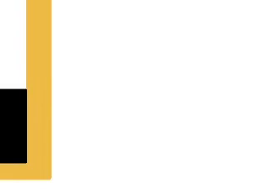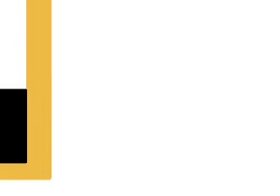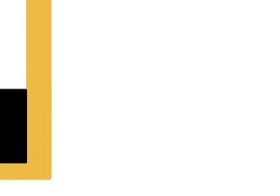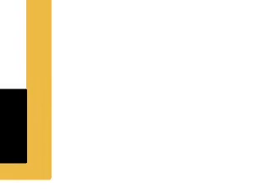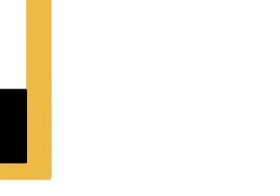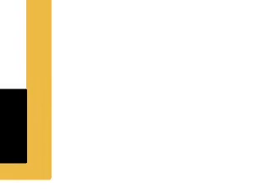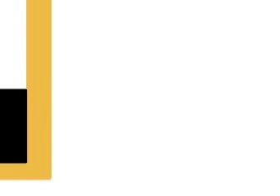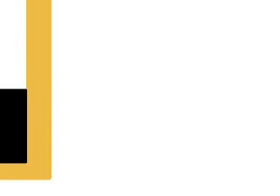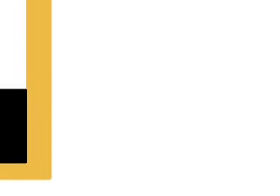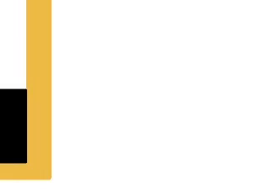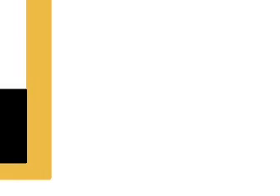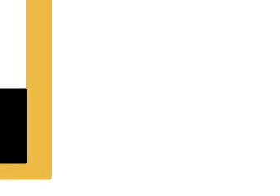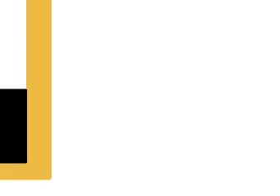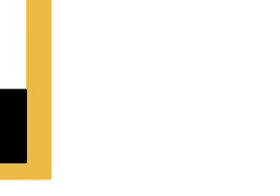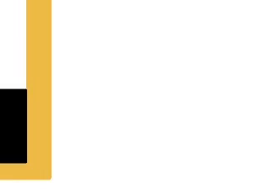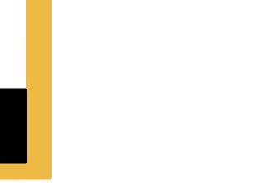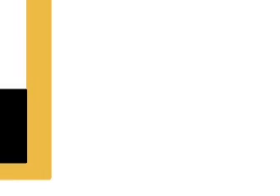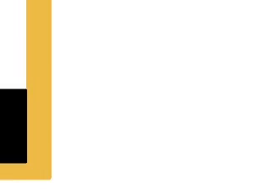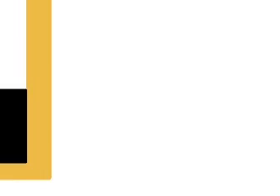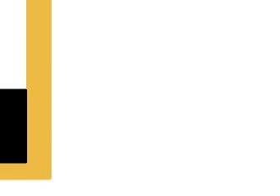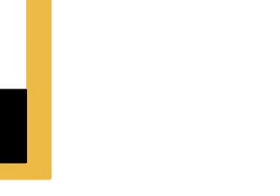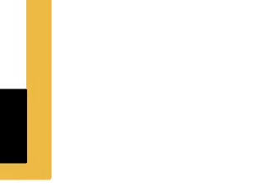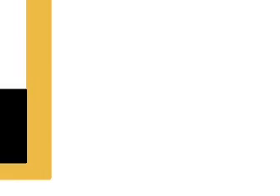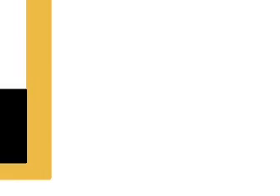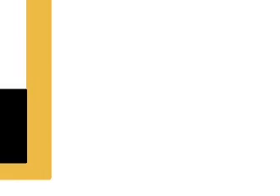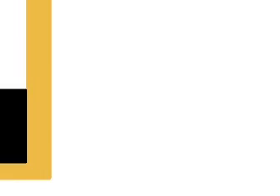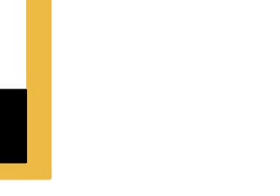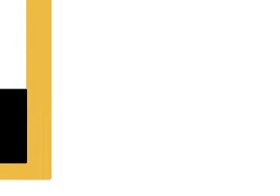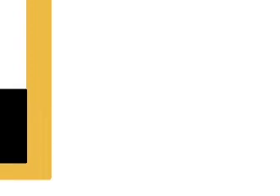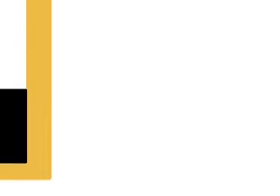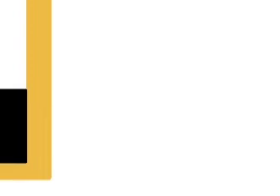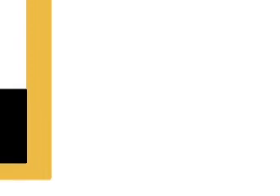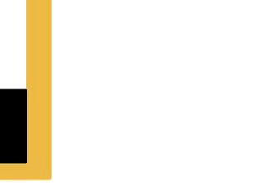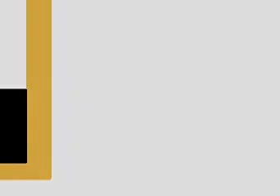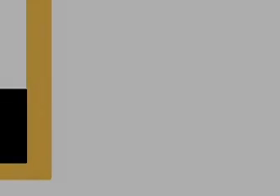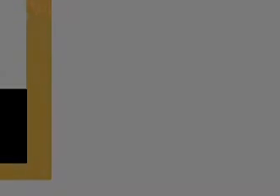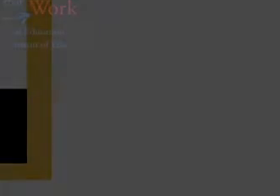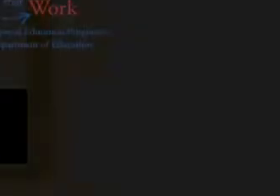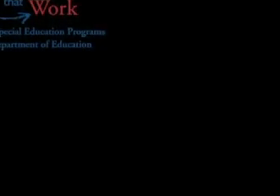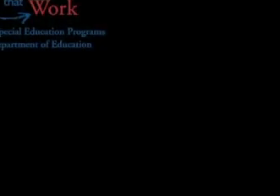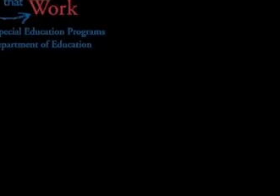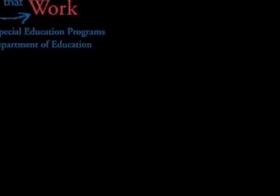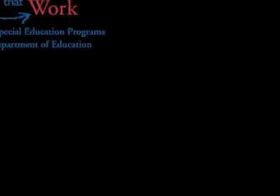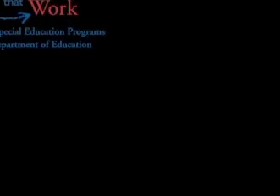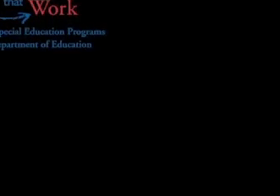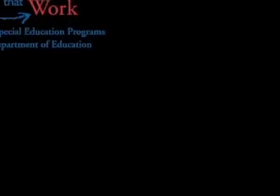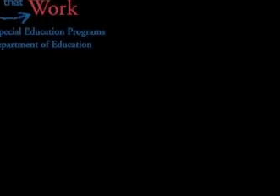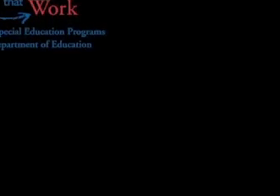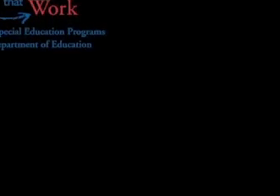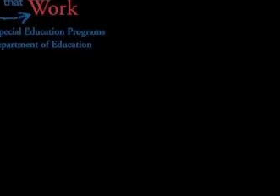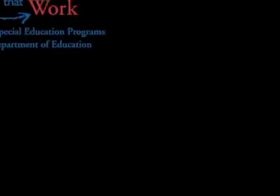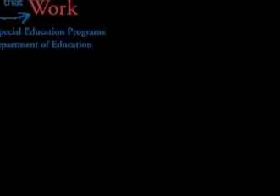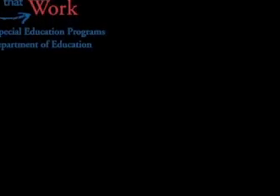Martinez, music technologist, Matt Kaplowitz, executive producer.